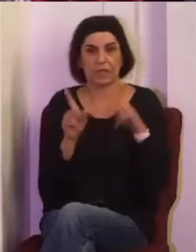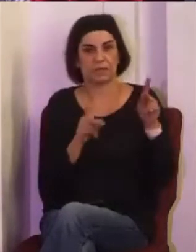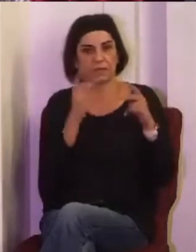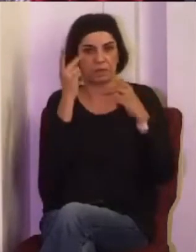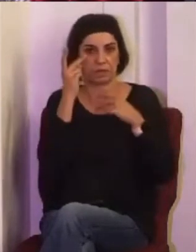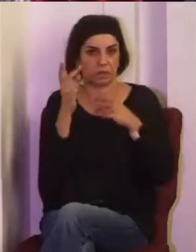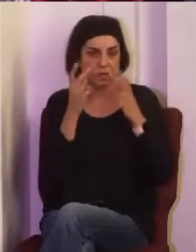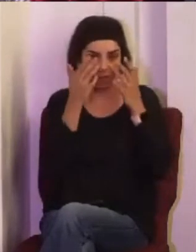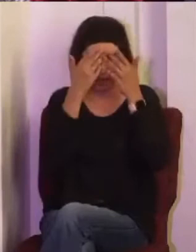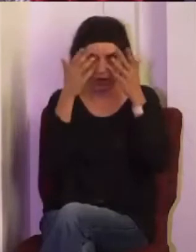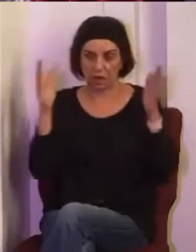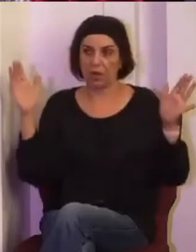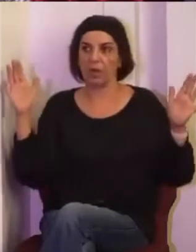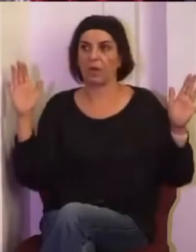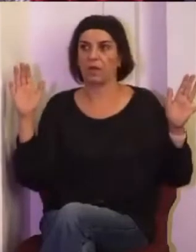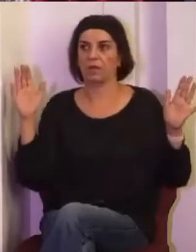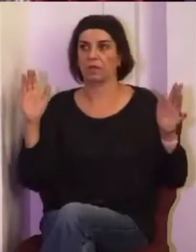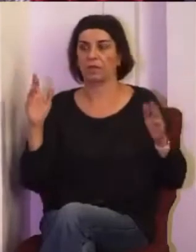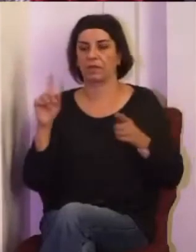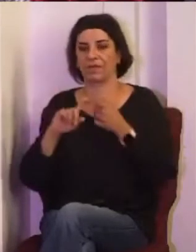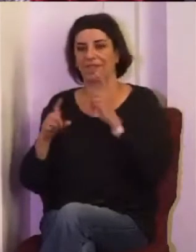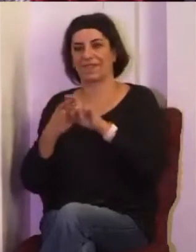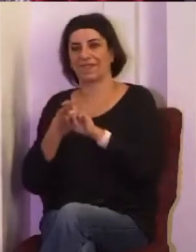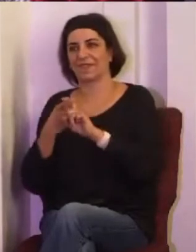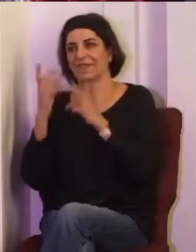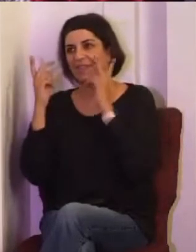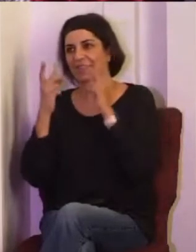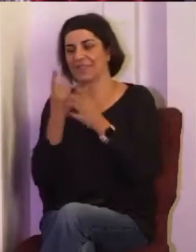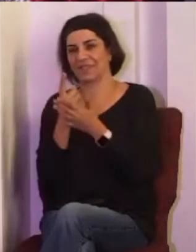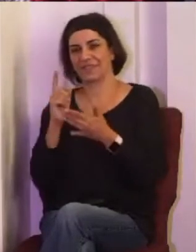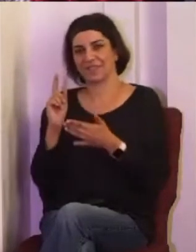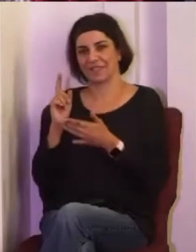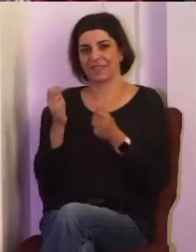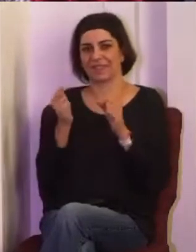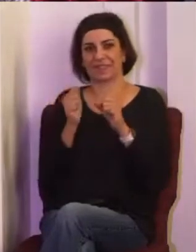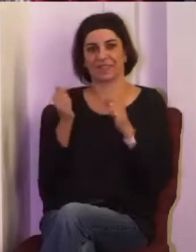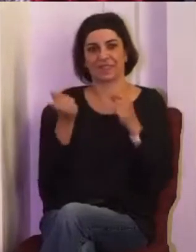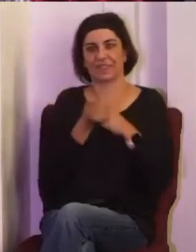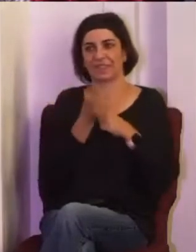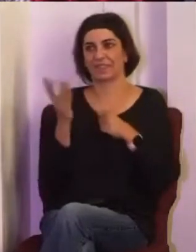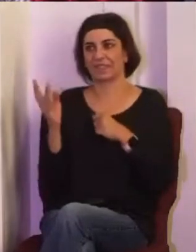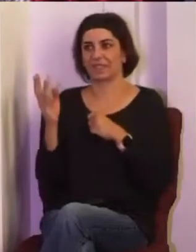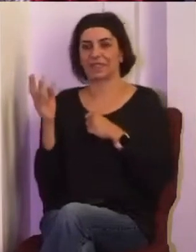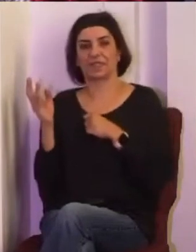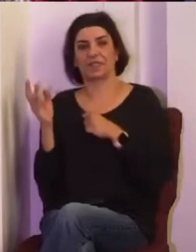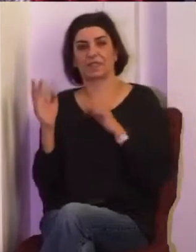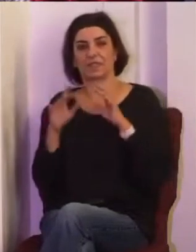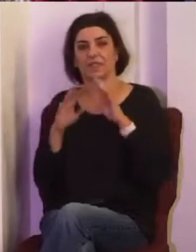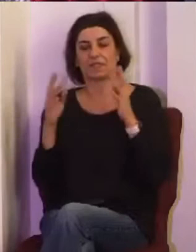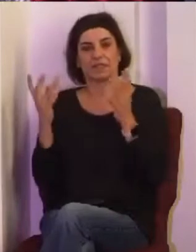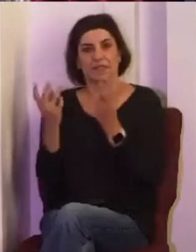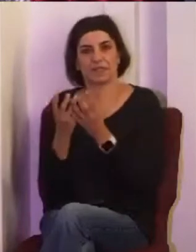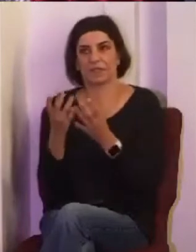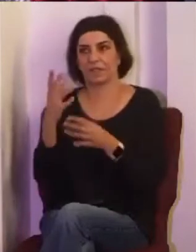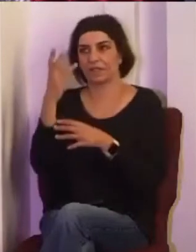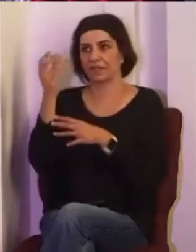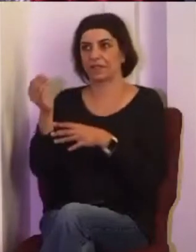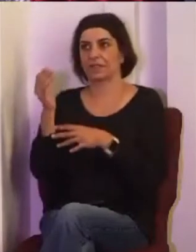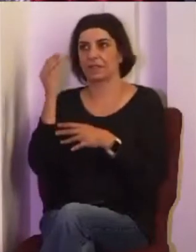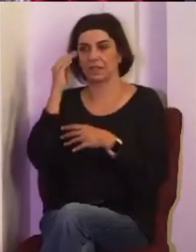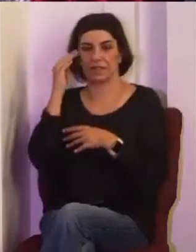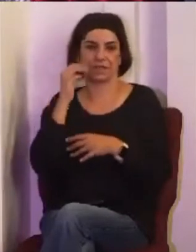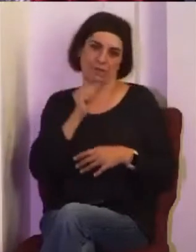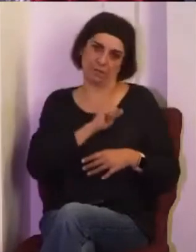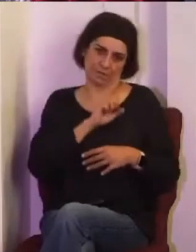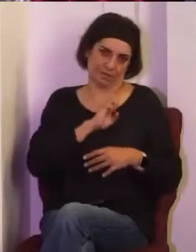had a friend visiting last week, and after church, several of us were gathered outside, and Reverend Alejandro, and I know you know how shy